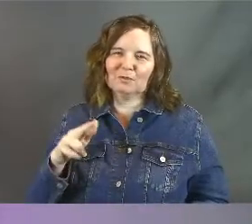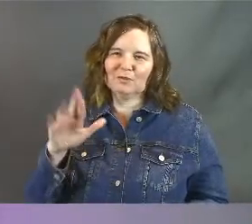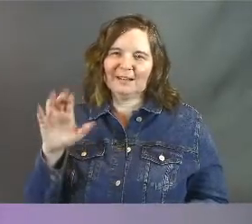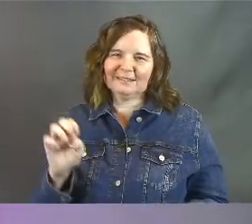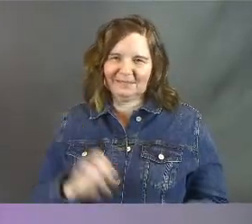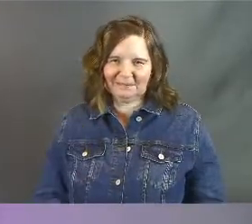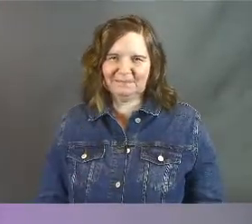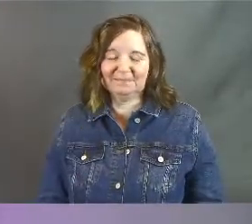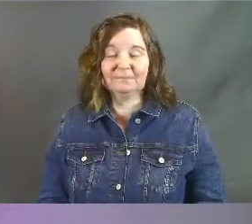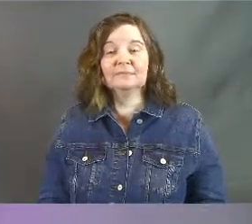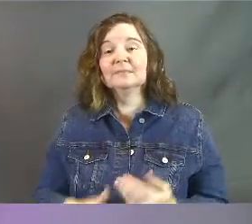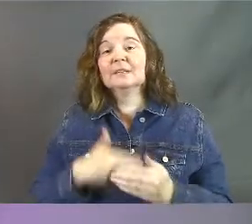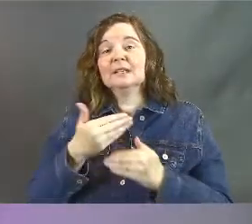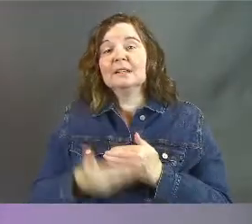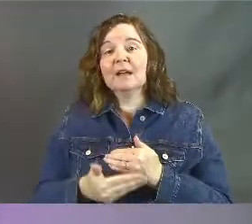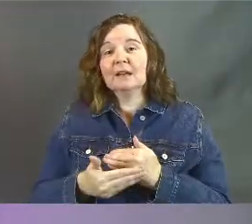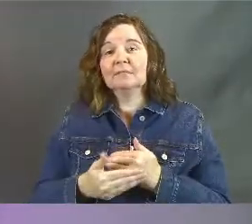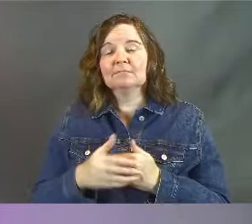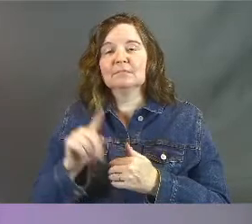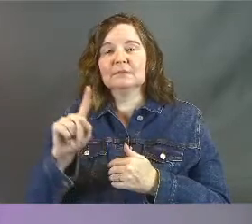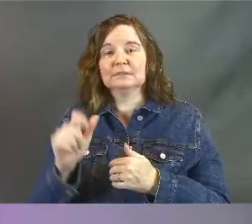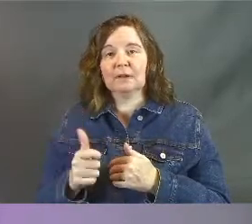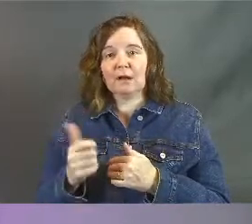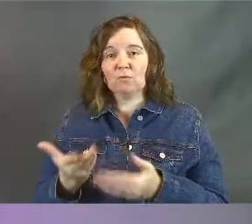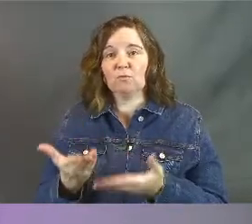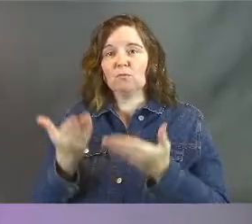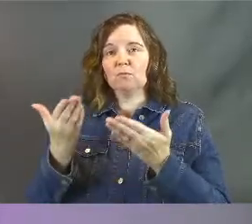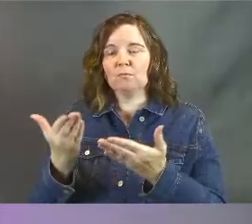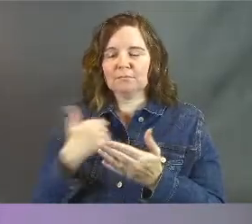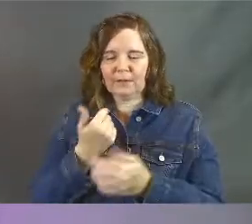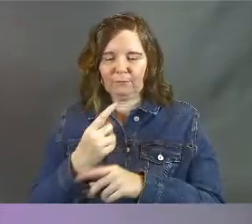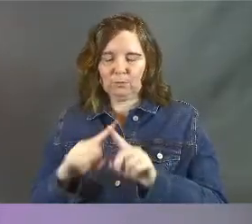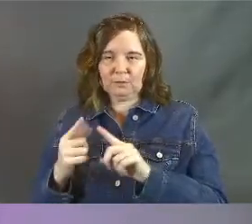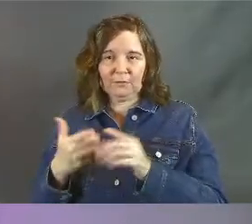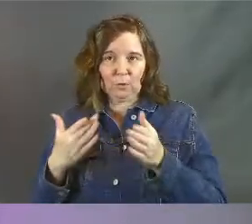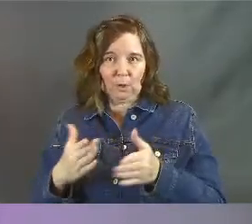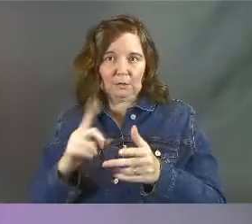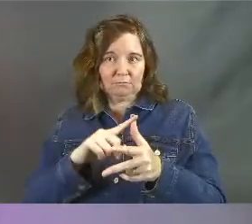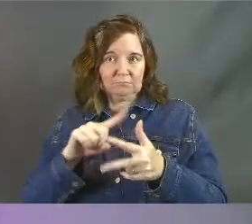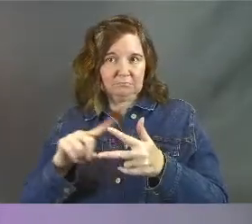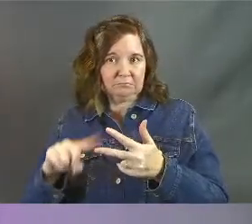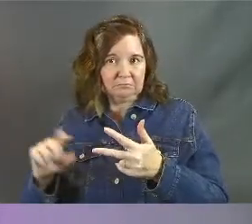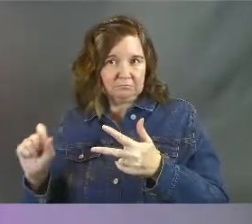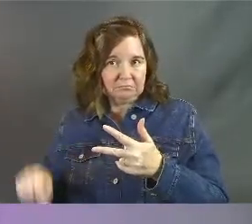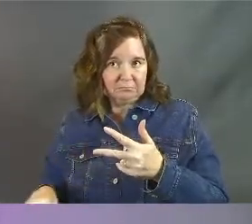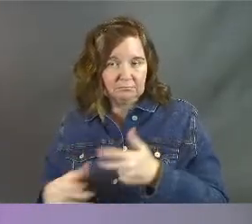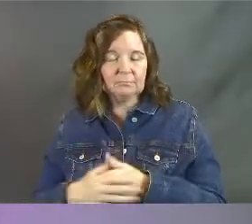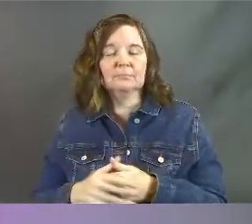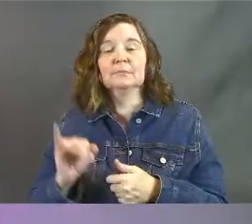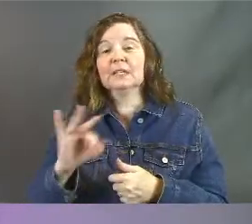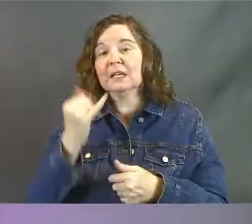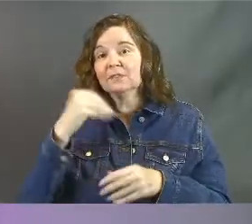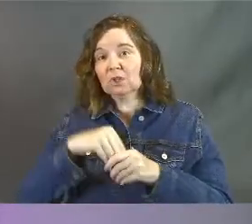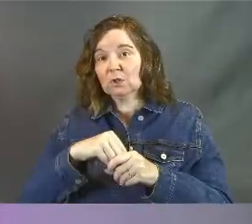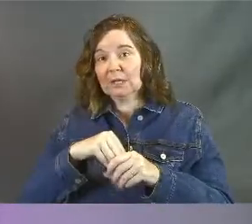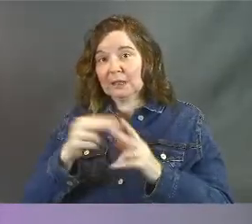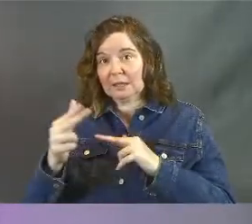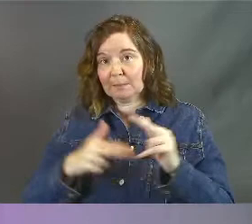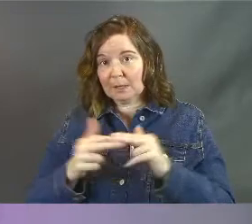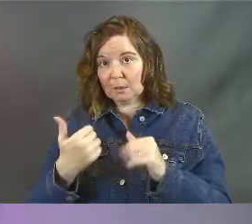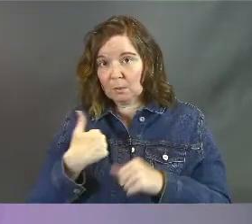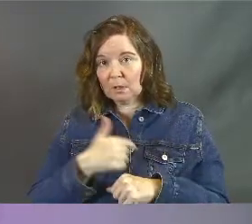Fellowship. Next thing is tithes and offering. If you brought a tithe or an offering, there's a few different ways for you to give that this morning. If you're in the building right